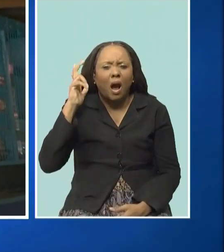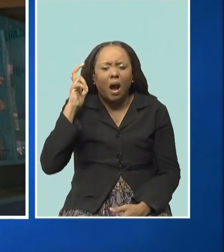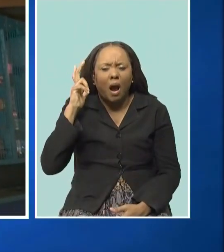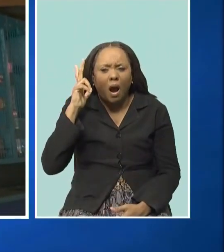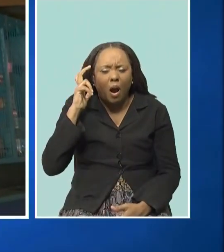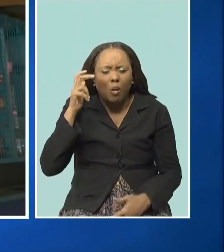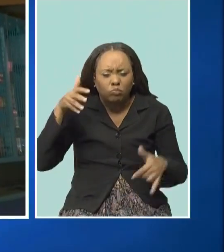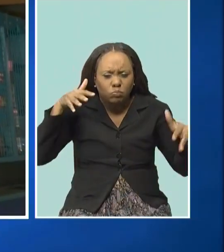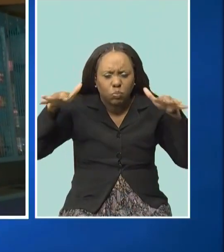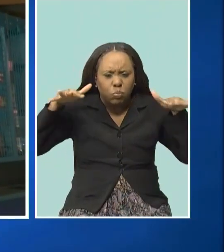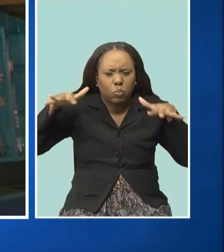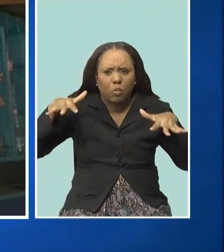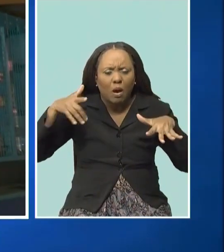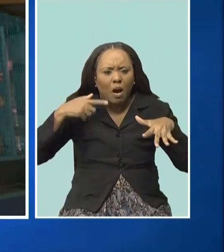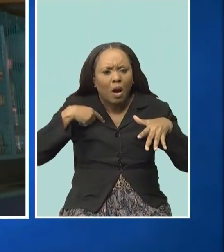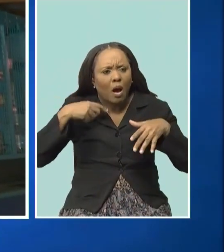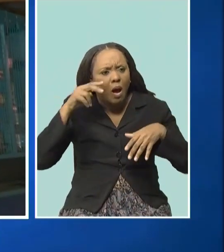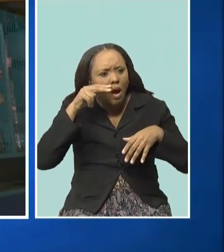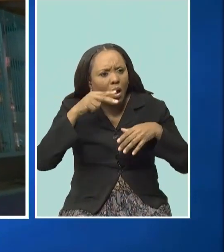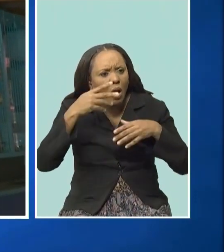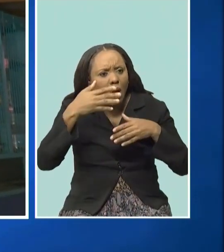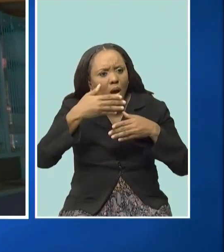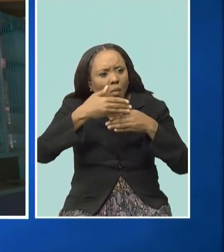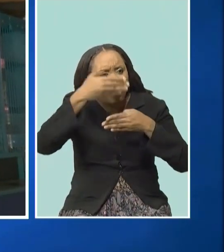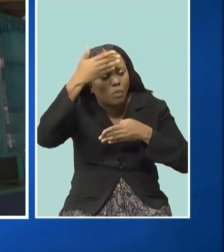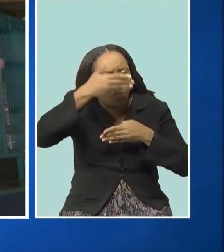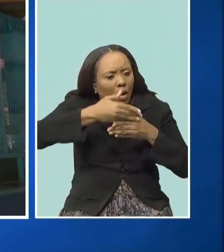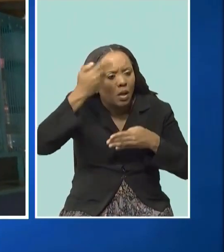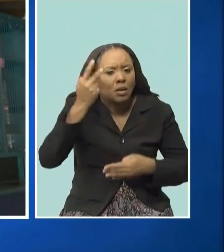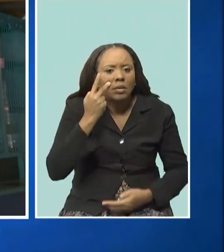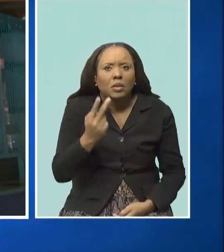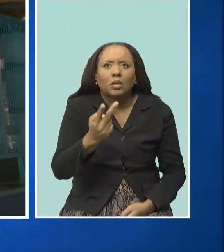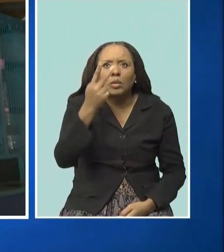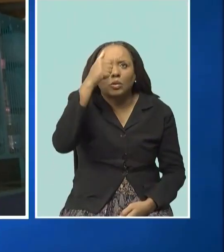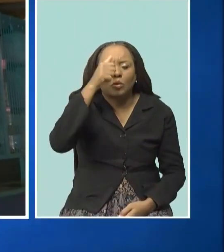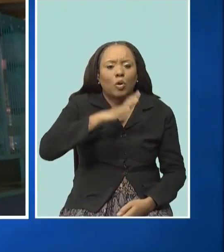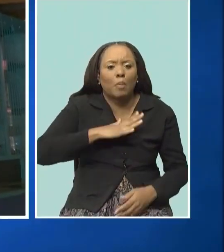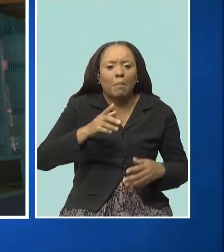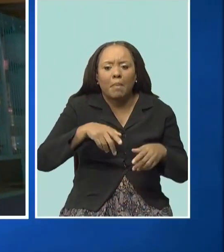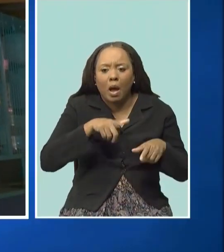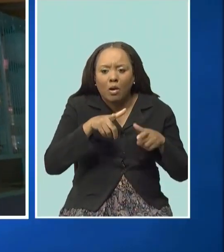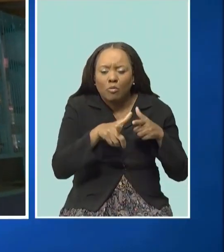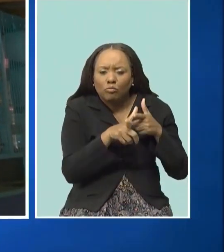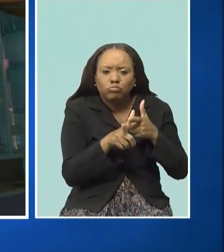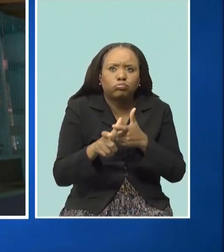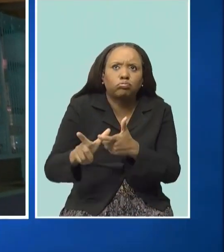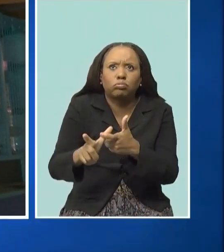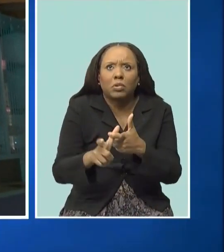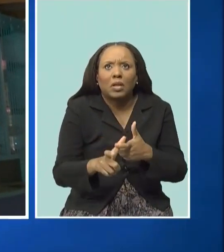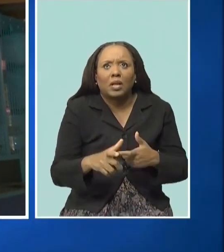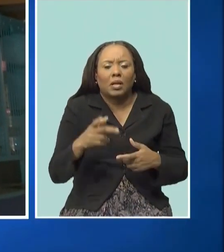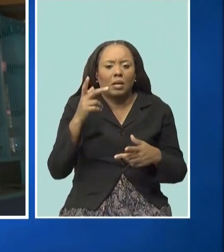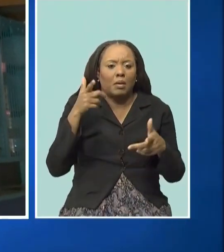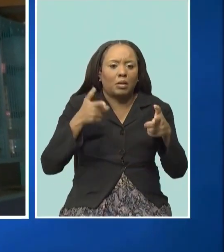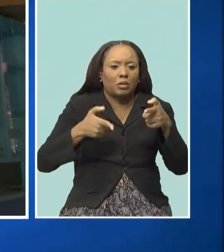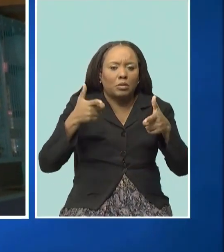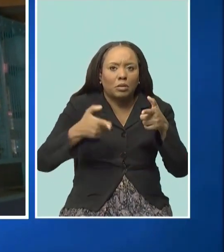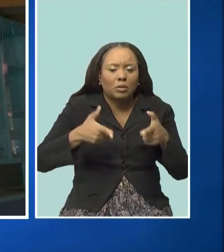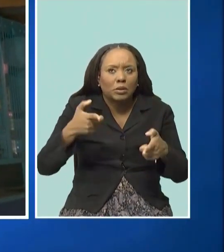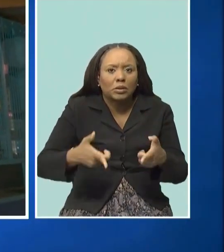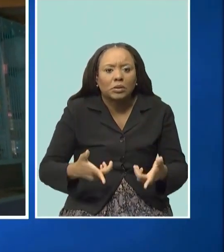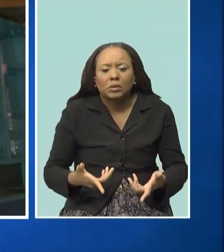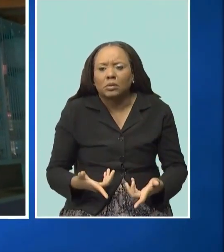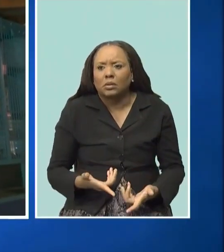barrel window, I saw 2 men running going down the road. When they get down by Carnival House, and now they still shooting. I don't know who them is